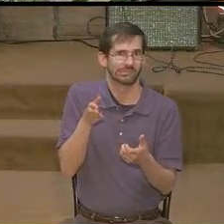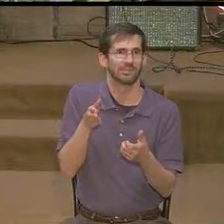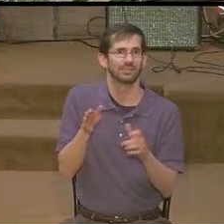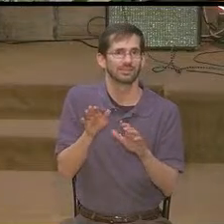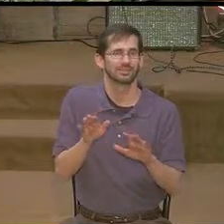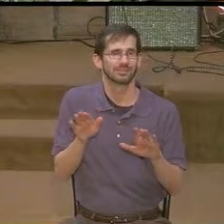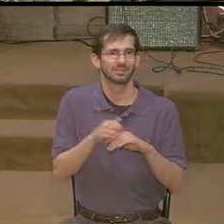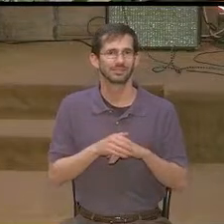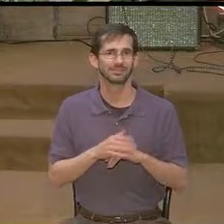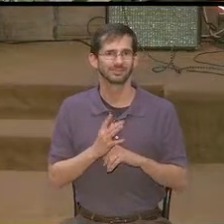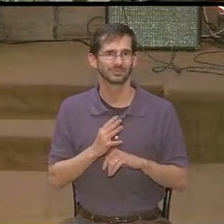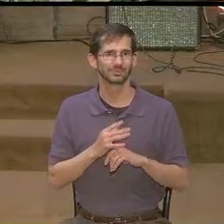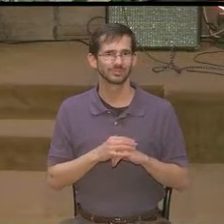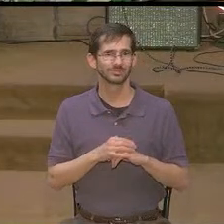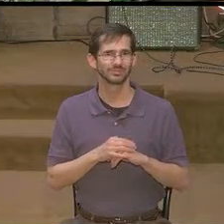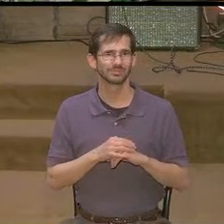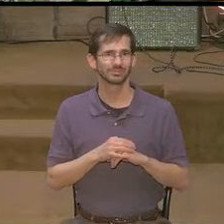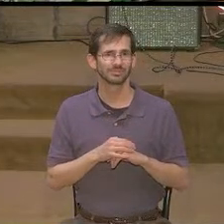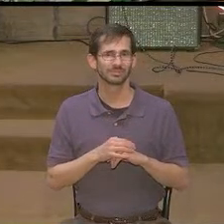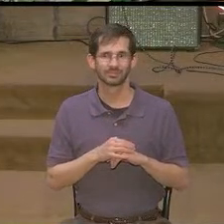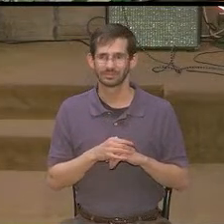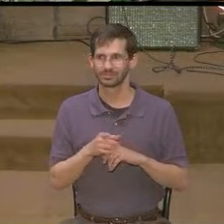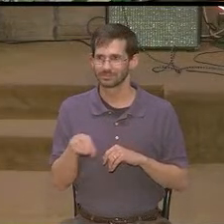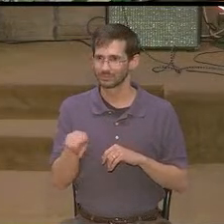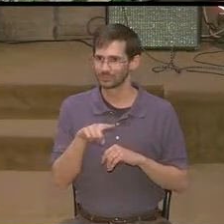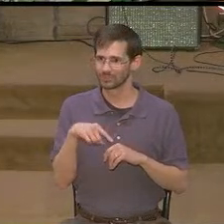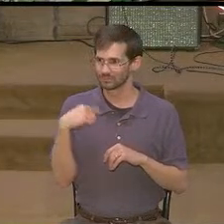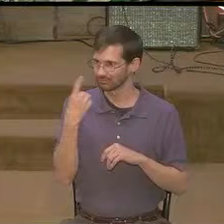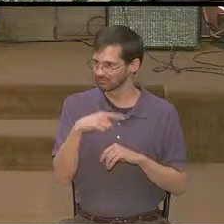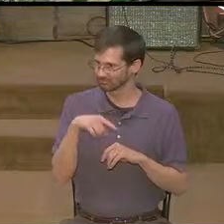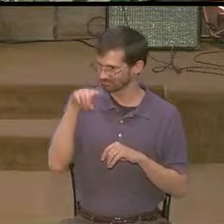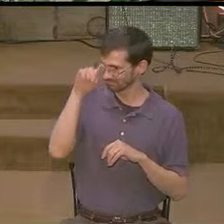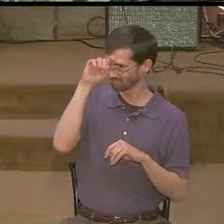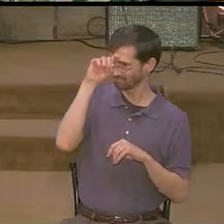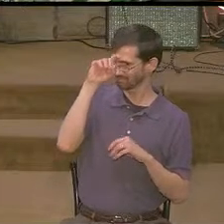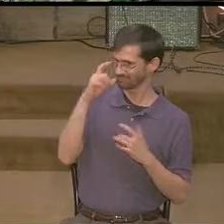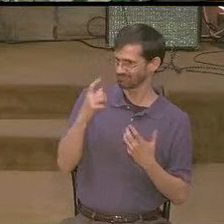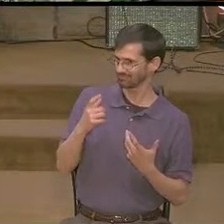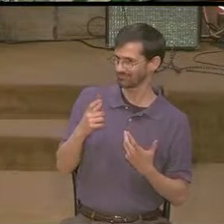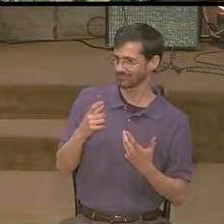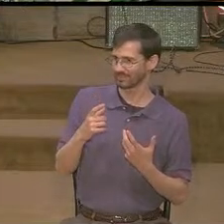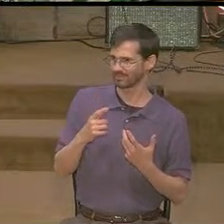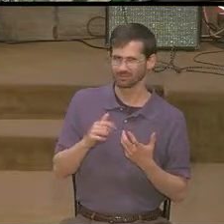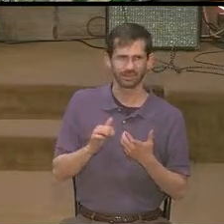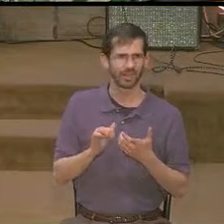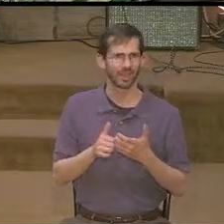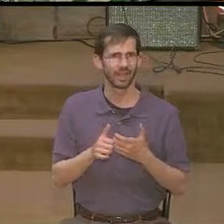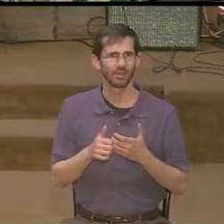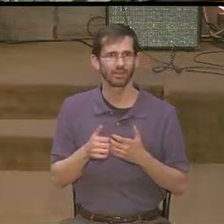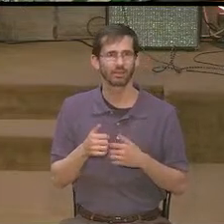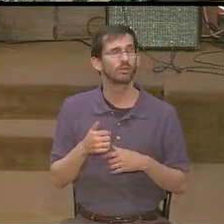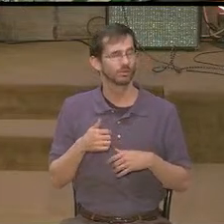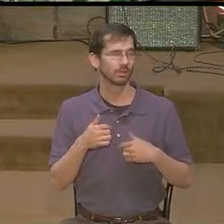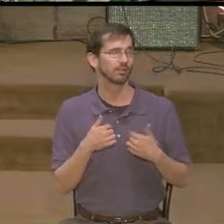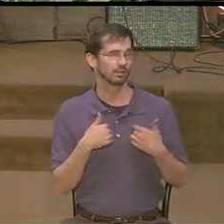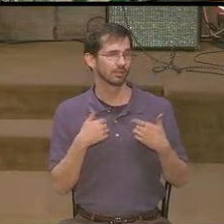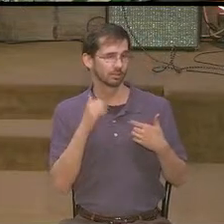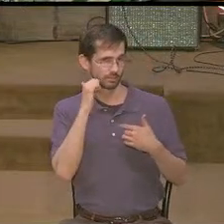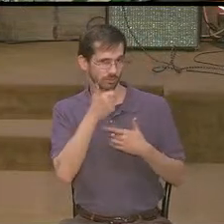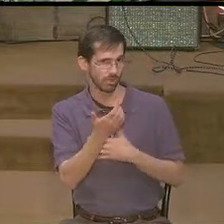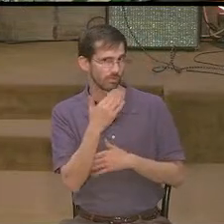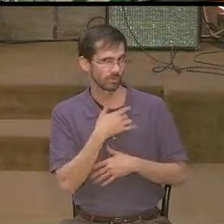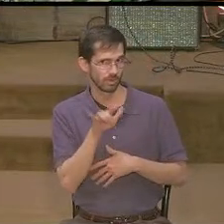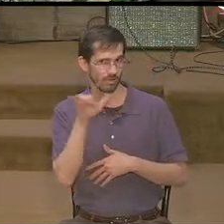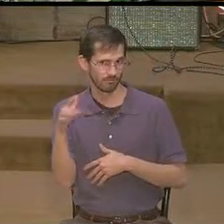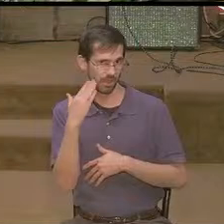Now, y'all look mighty perplexed. How so? Because I'm going to fly to Israel tomorrow morning,